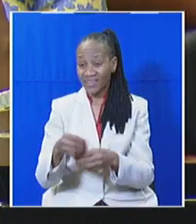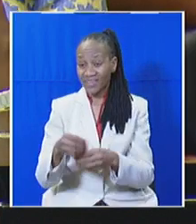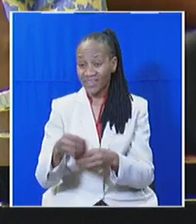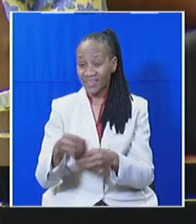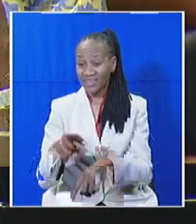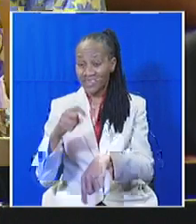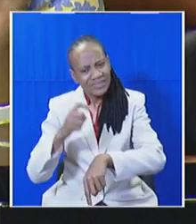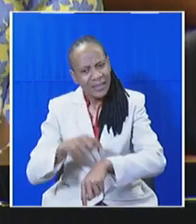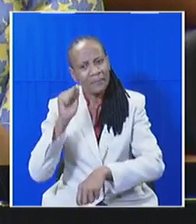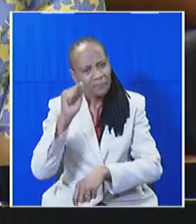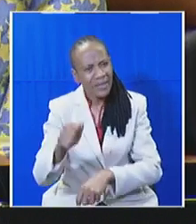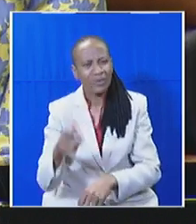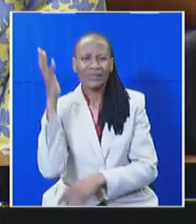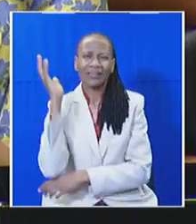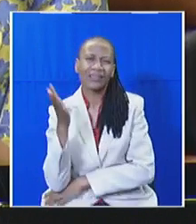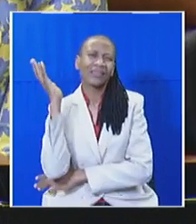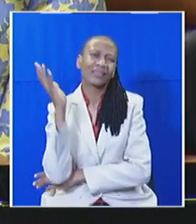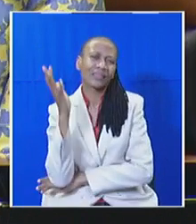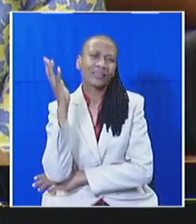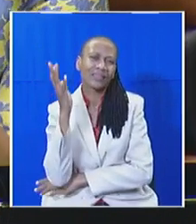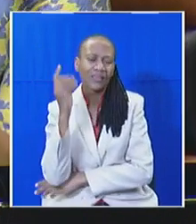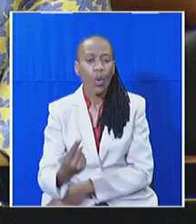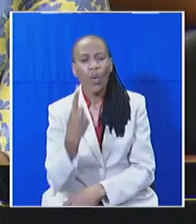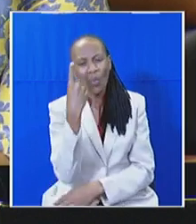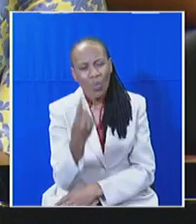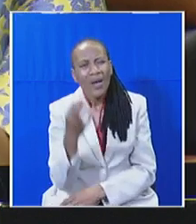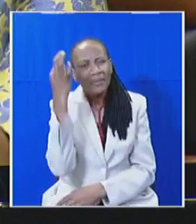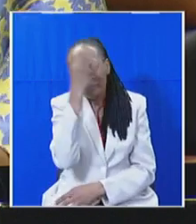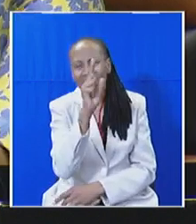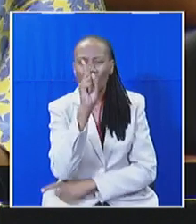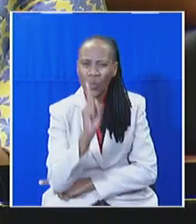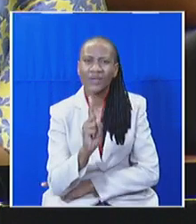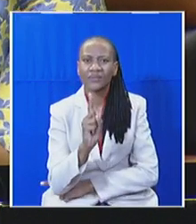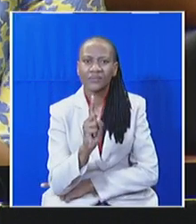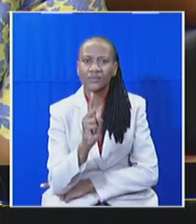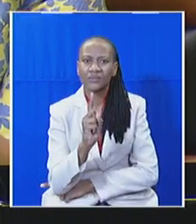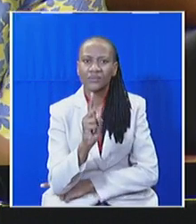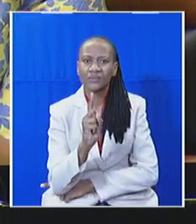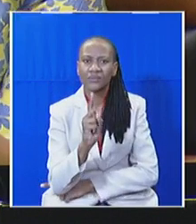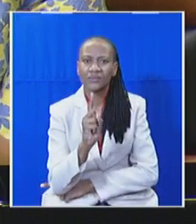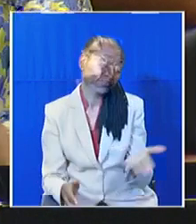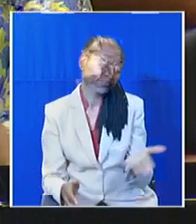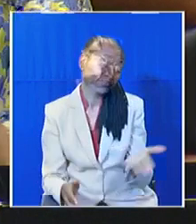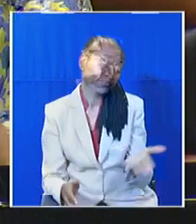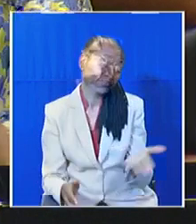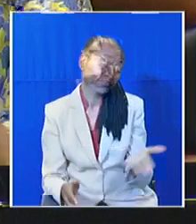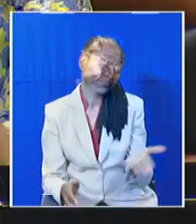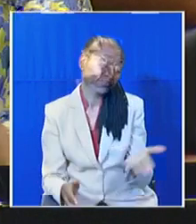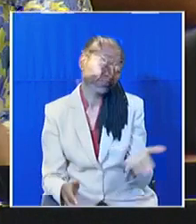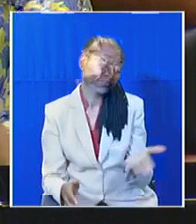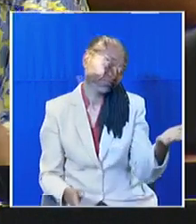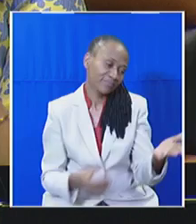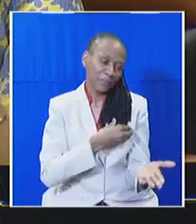making when in fact they only need to get on with the supplementary question. Honorable the